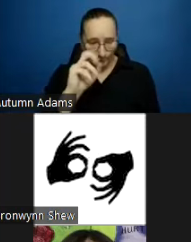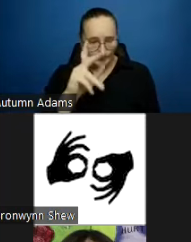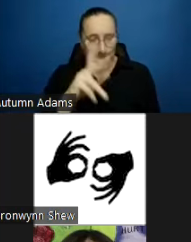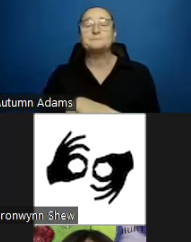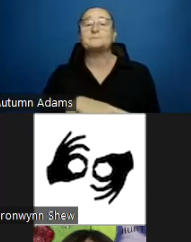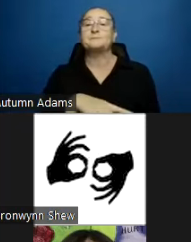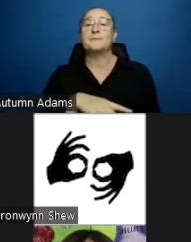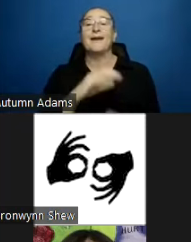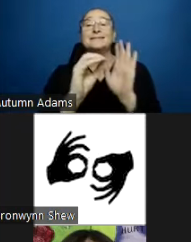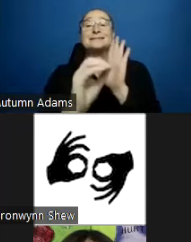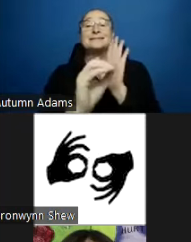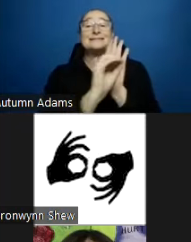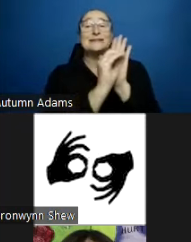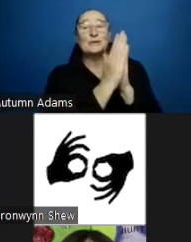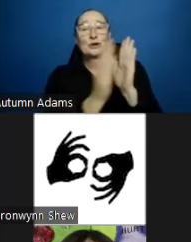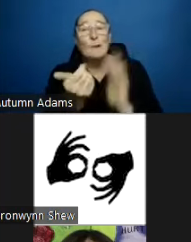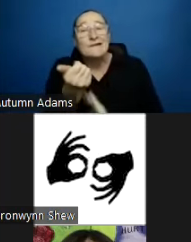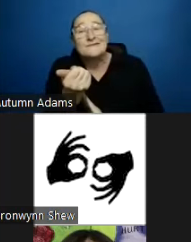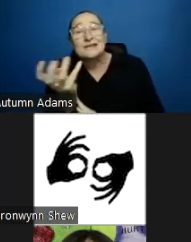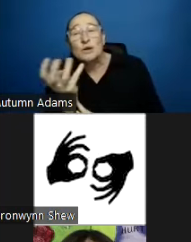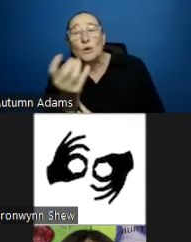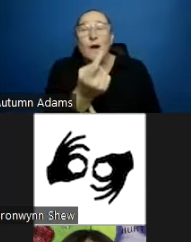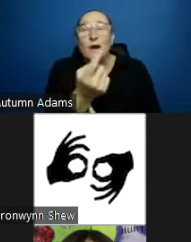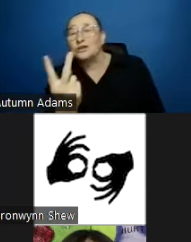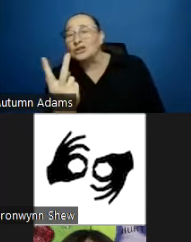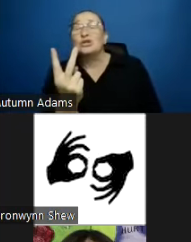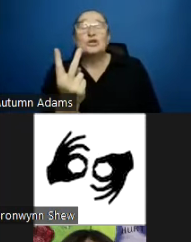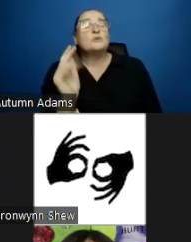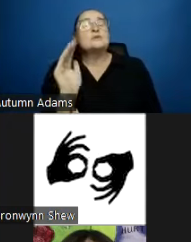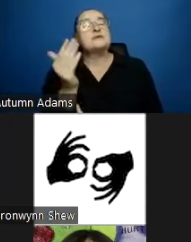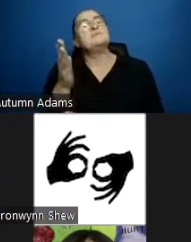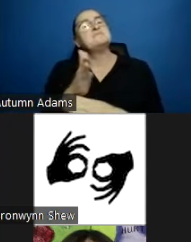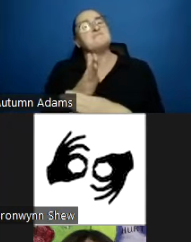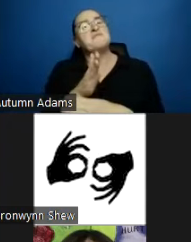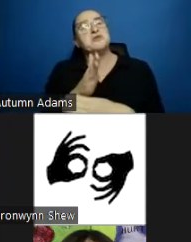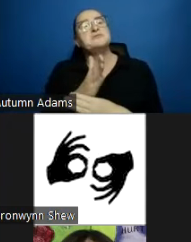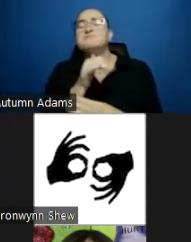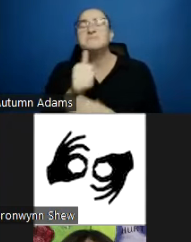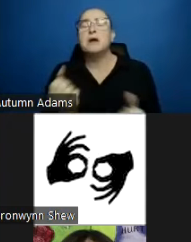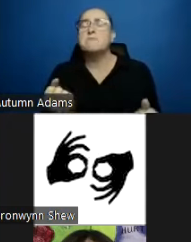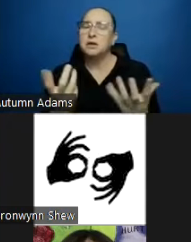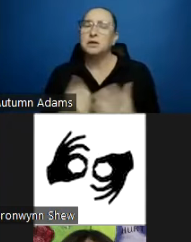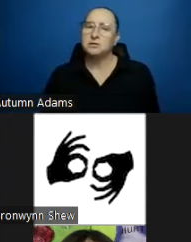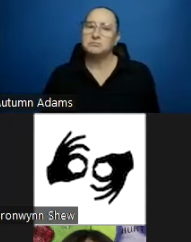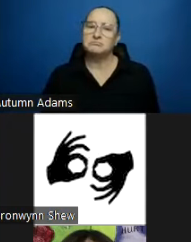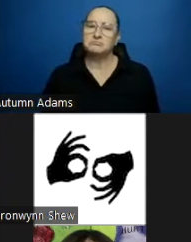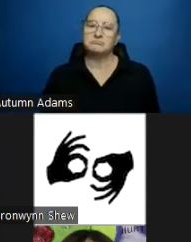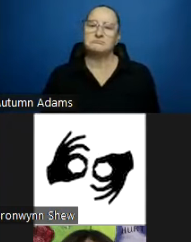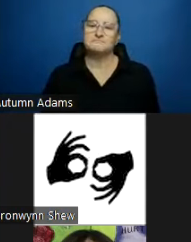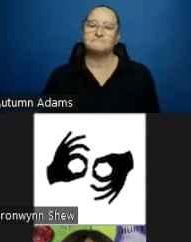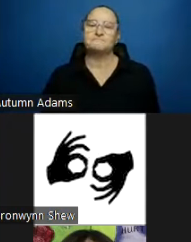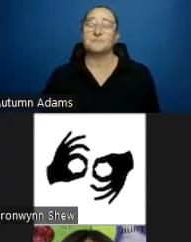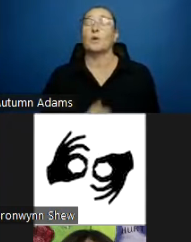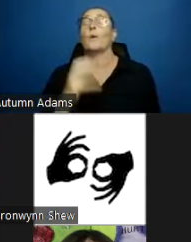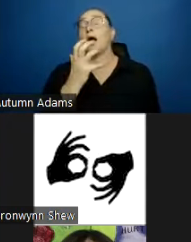0 to a few, 1 or 2 seems to be our average, not many. Okay,